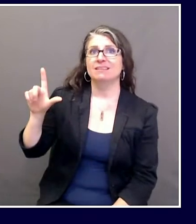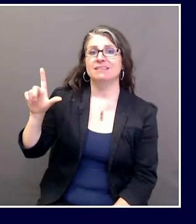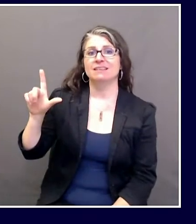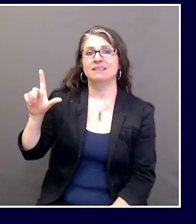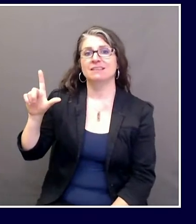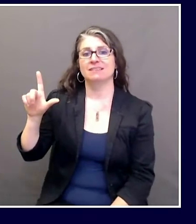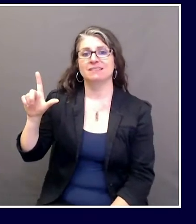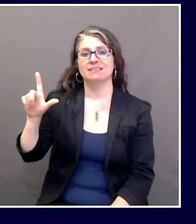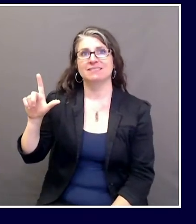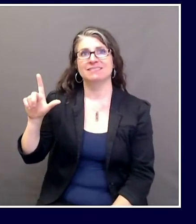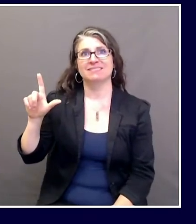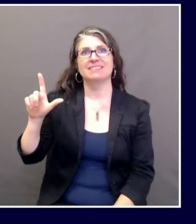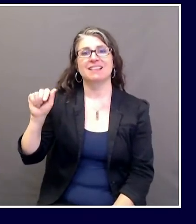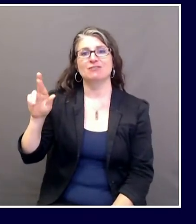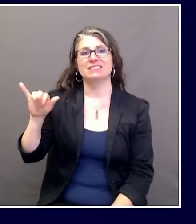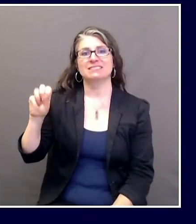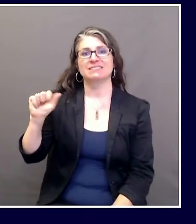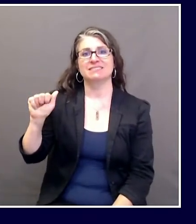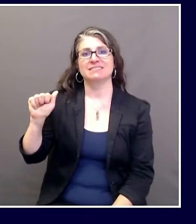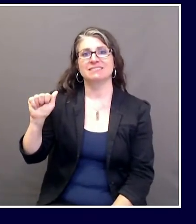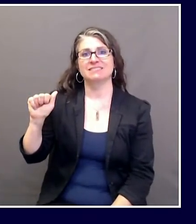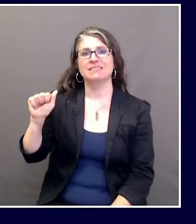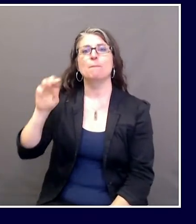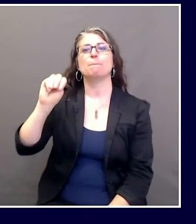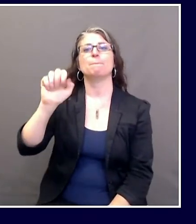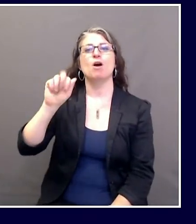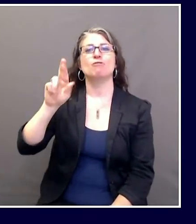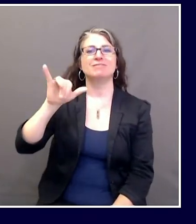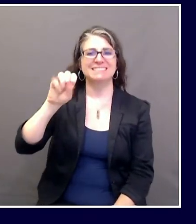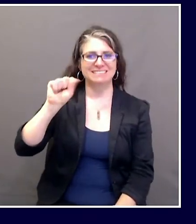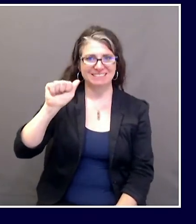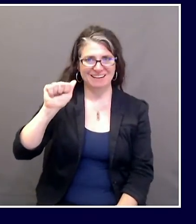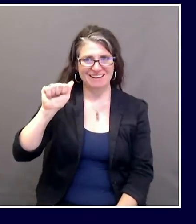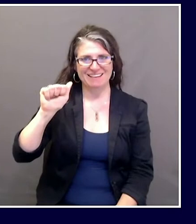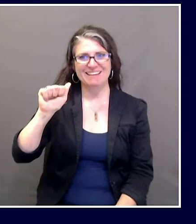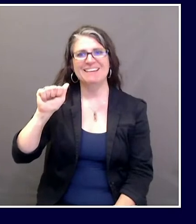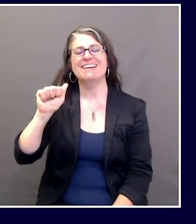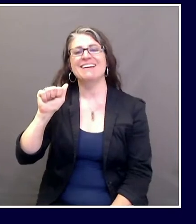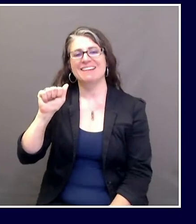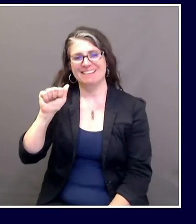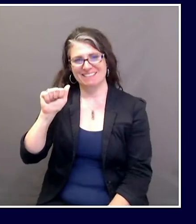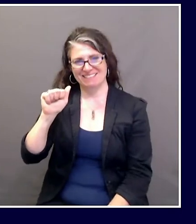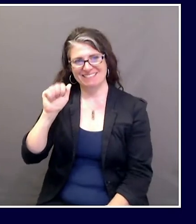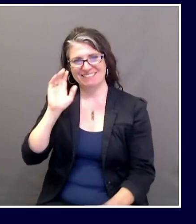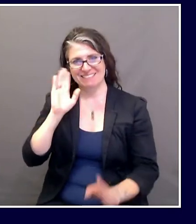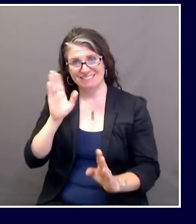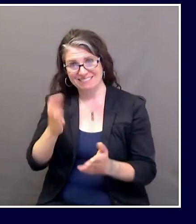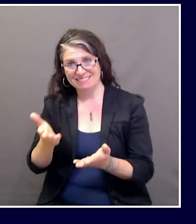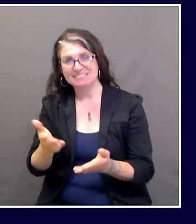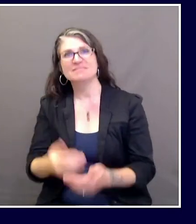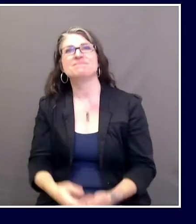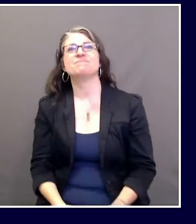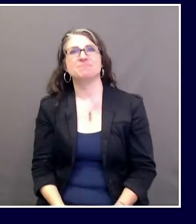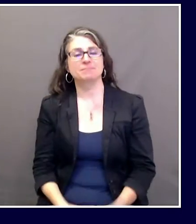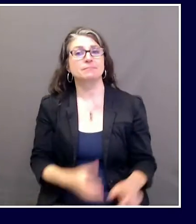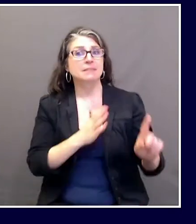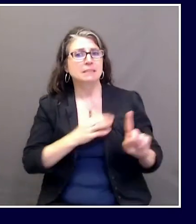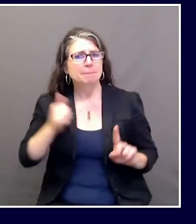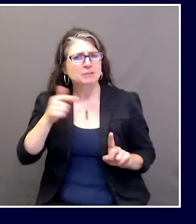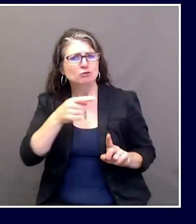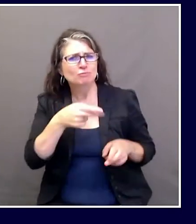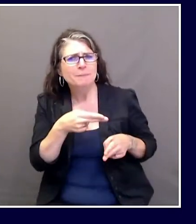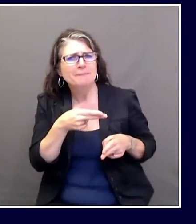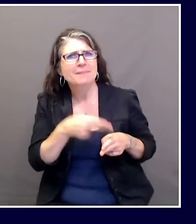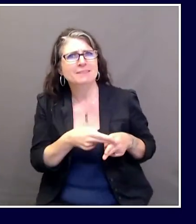Shaw and Commissioner Lambrou. I have a couple questions. My first one is for the commissioner. You've said businesses can still